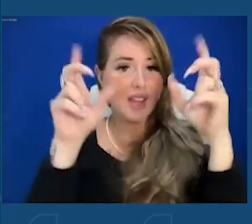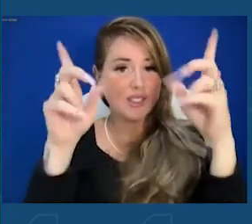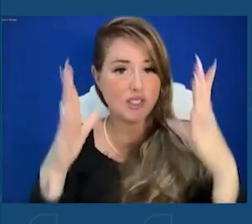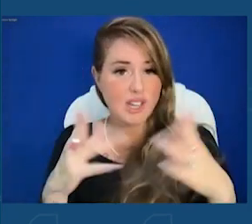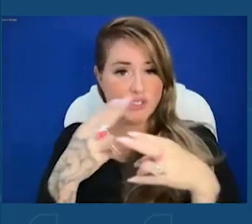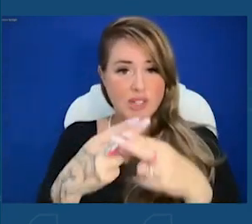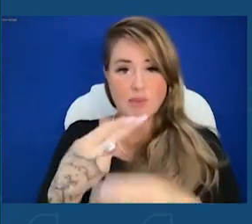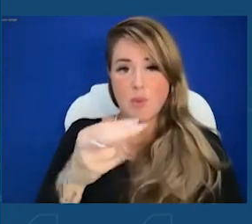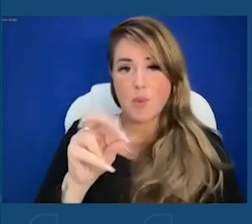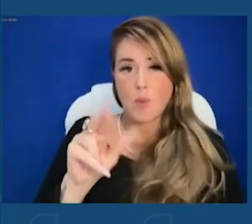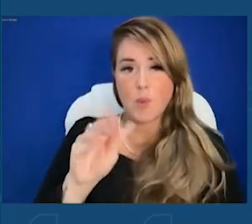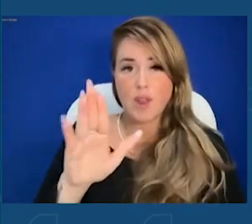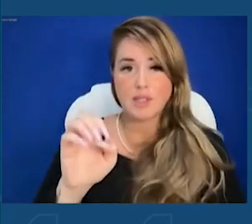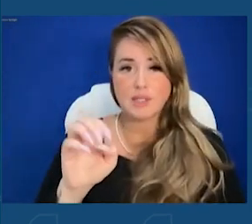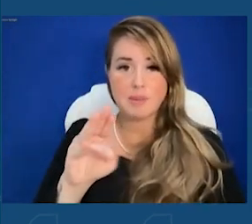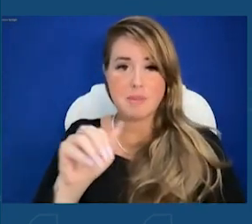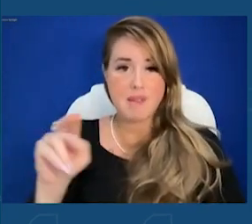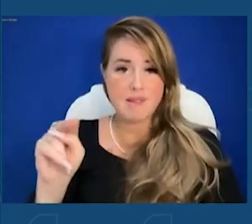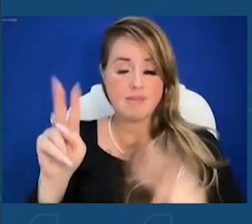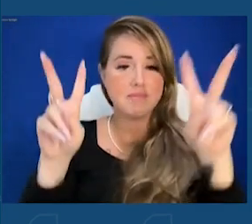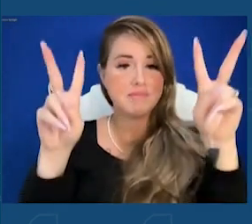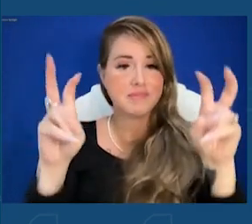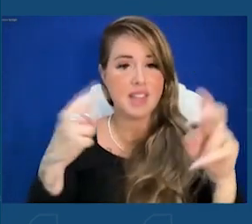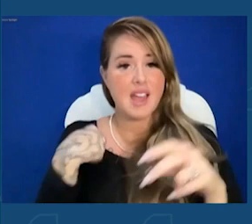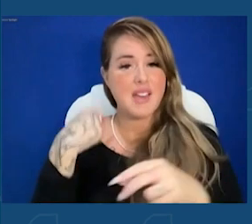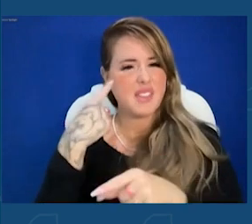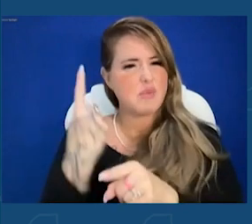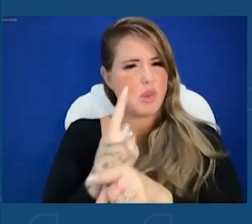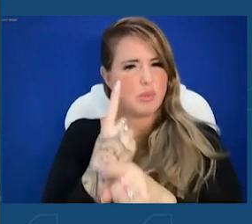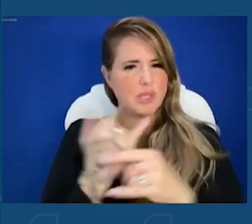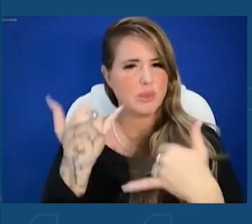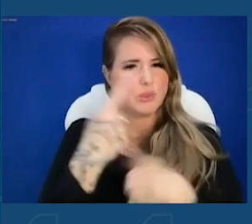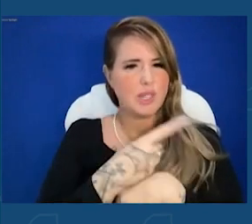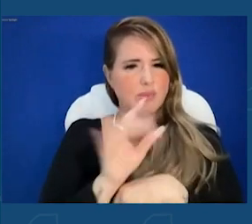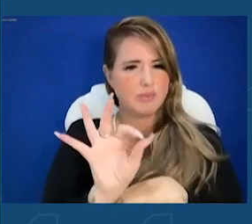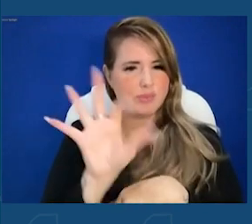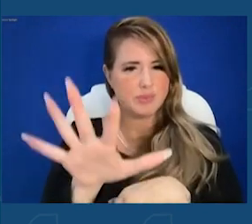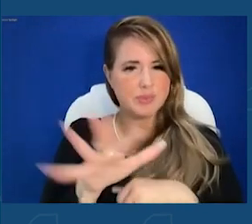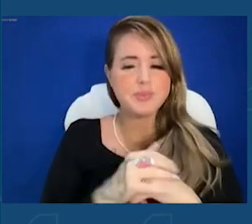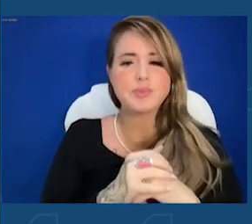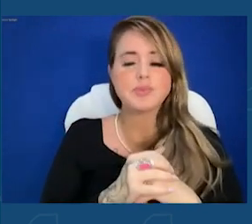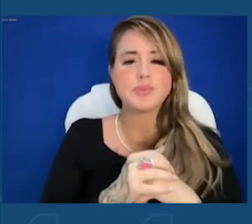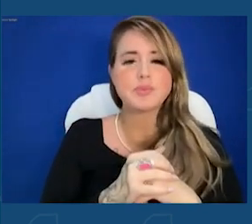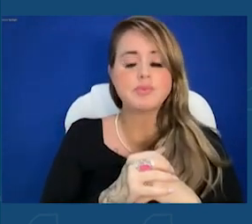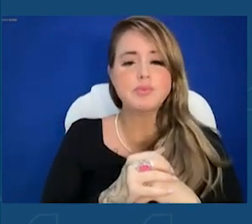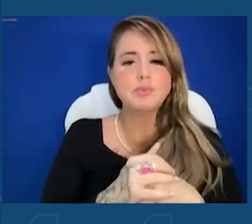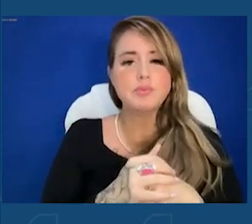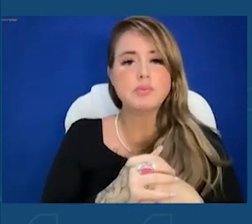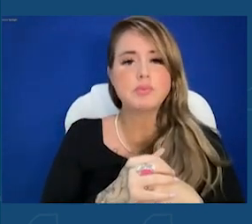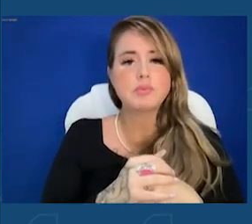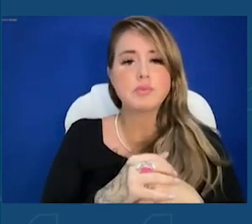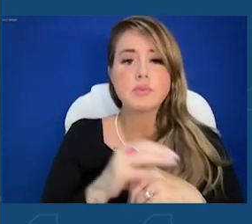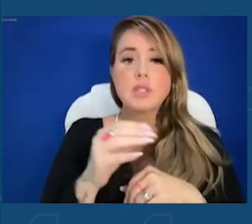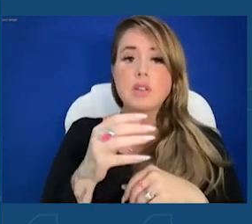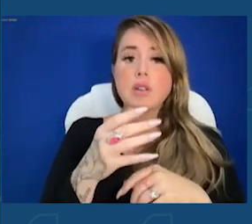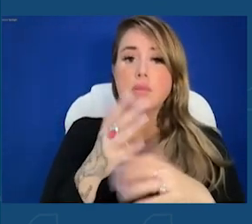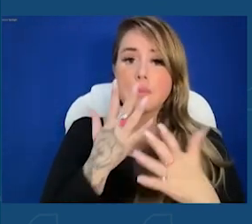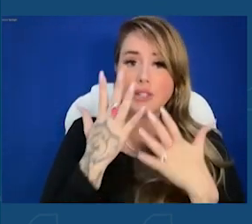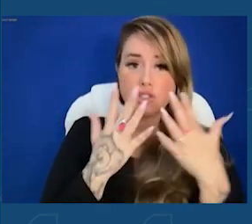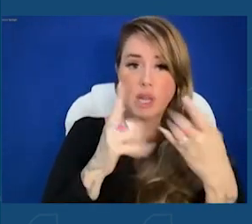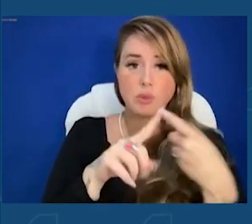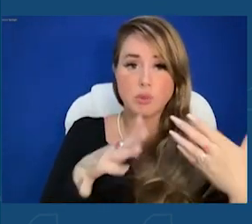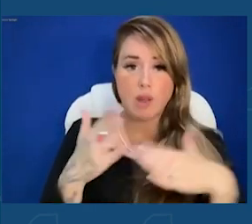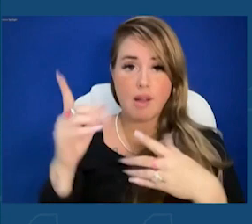Mann. I think it's appropriate today. Be ashamed to die until you have won